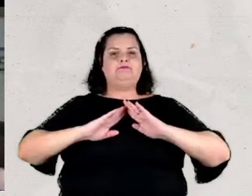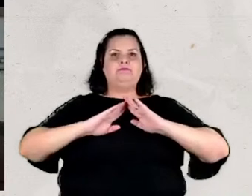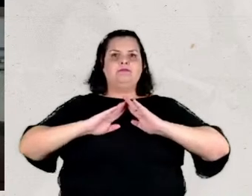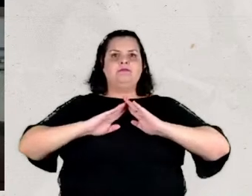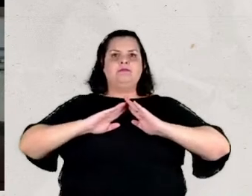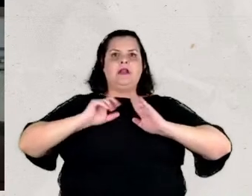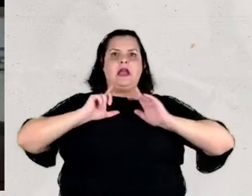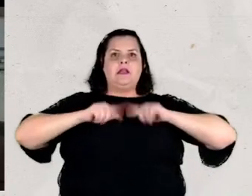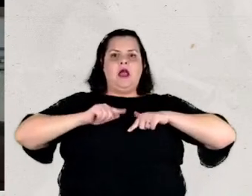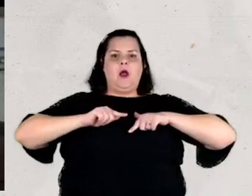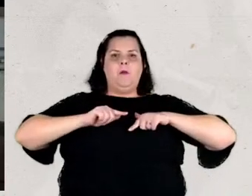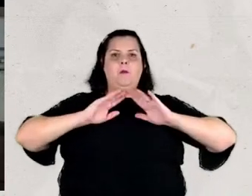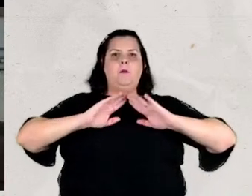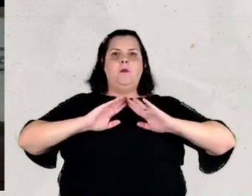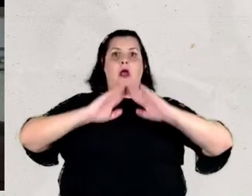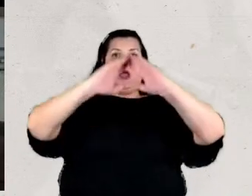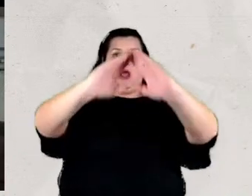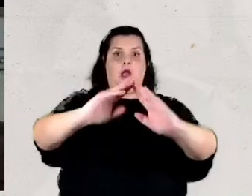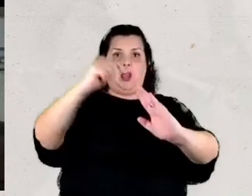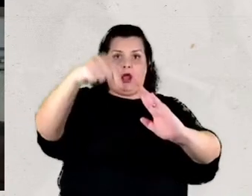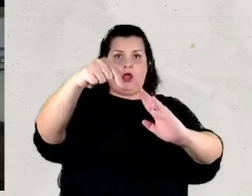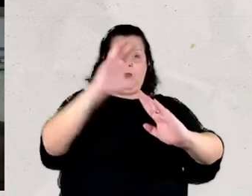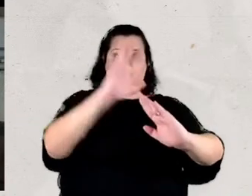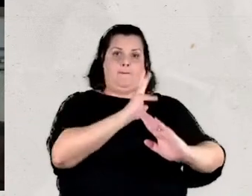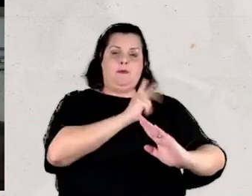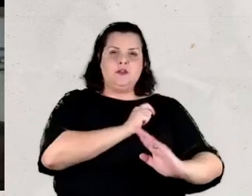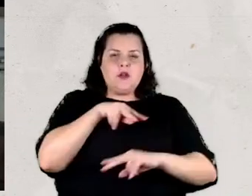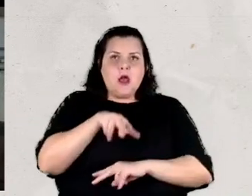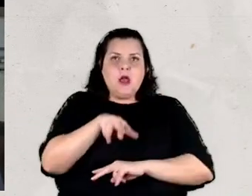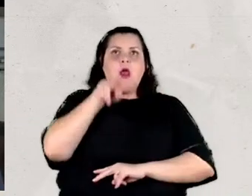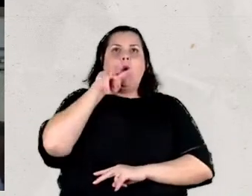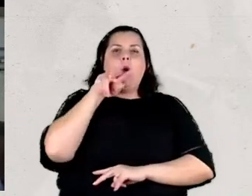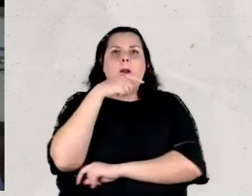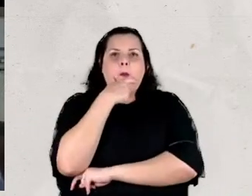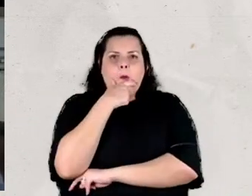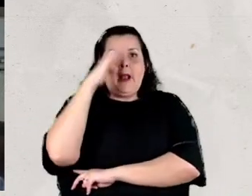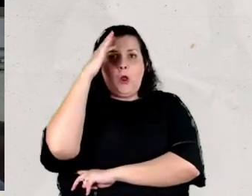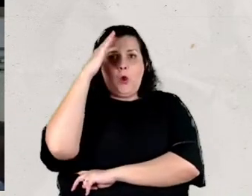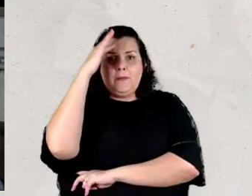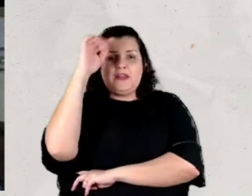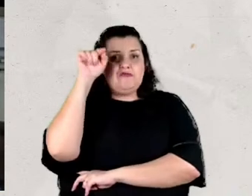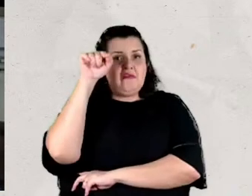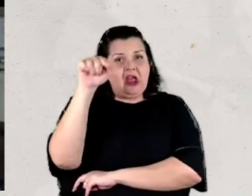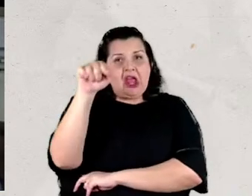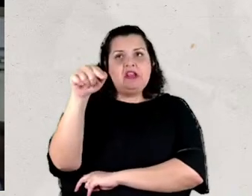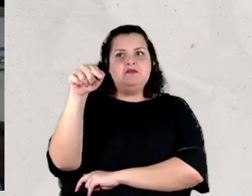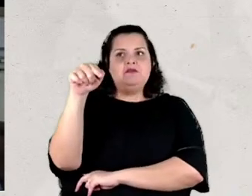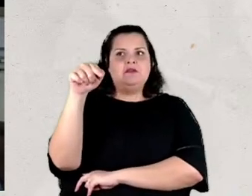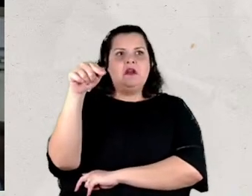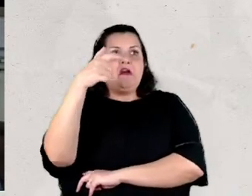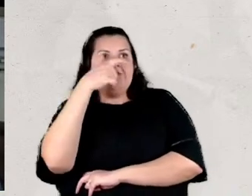on their TV shows, we are not recognizable to me.